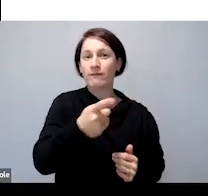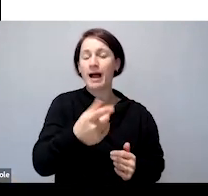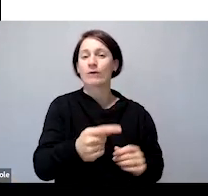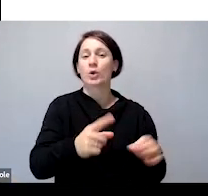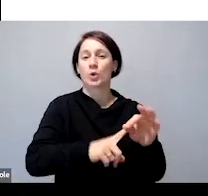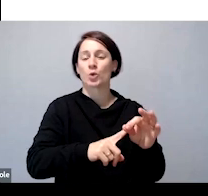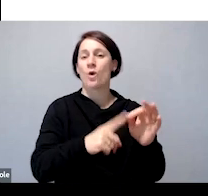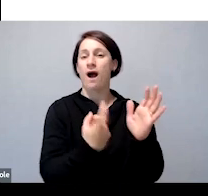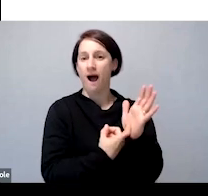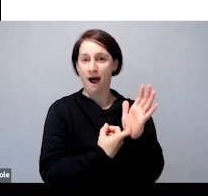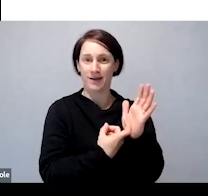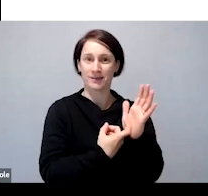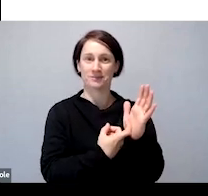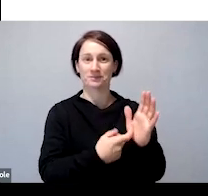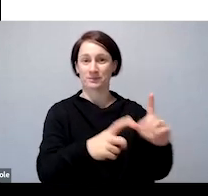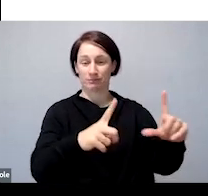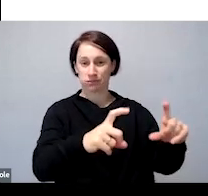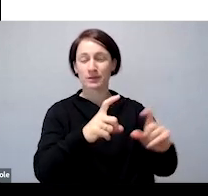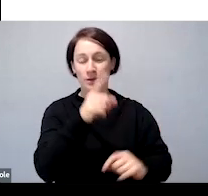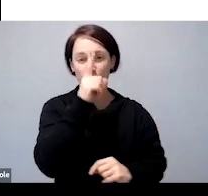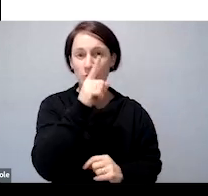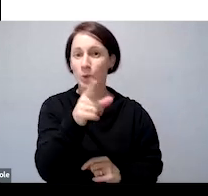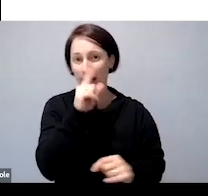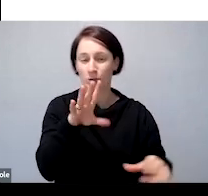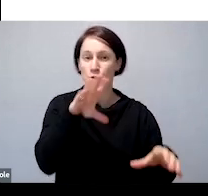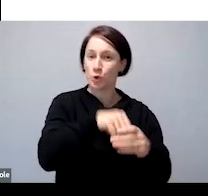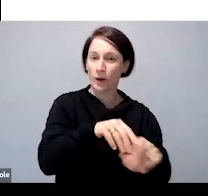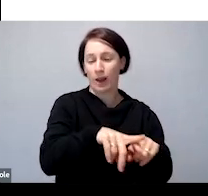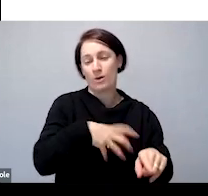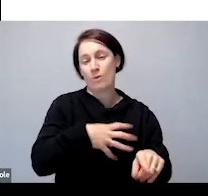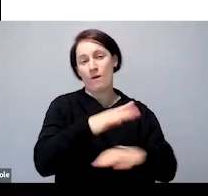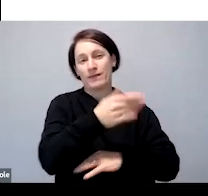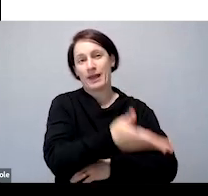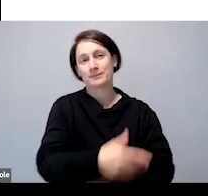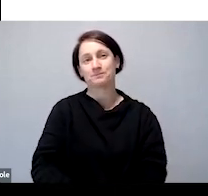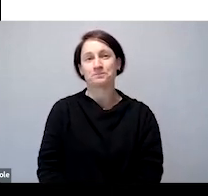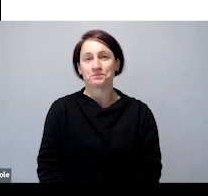the chat for you to join the celebration and learn more. Next slide.